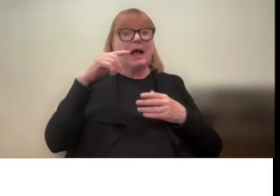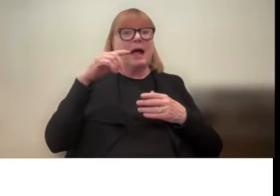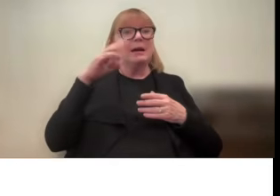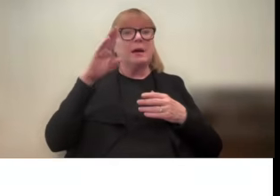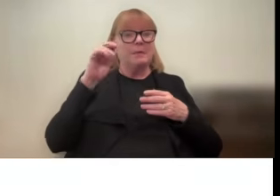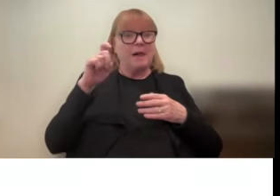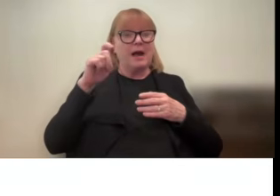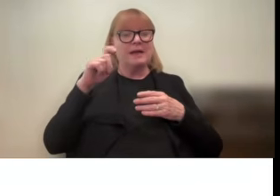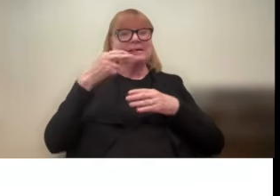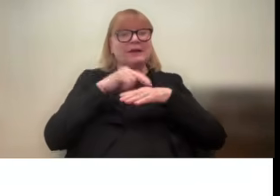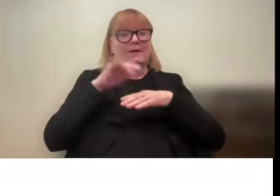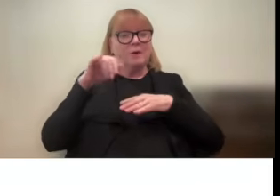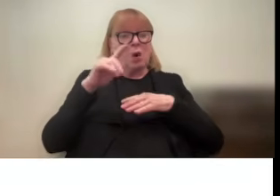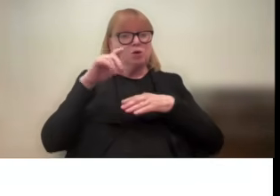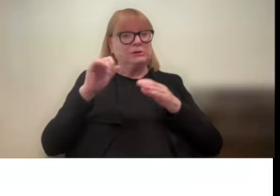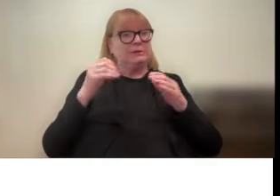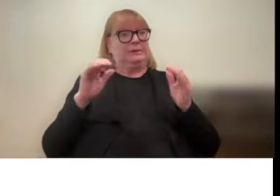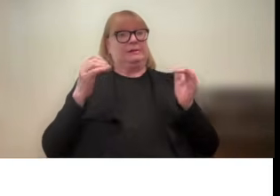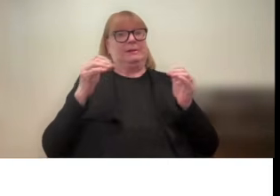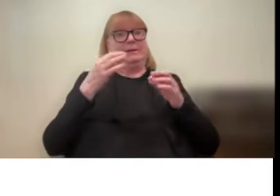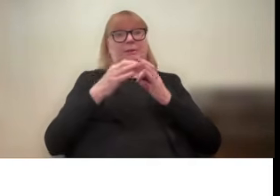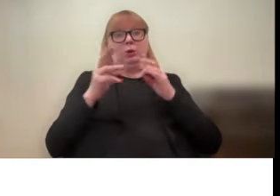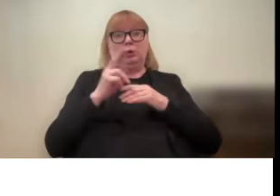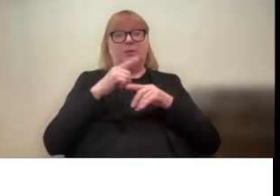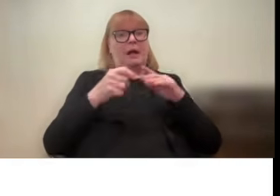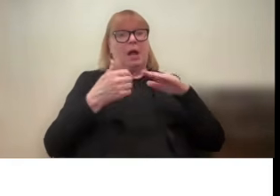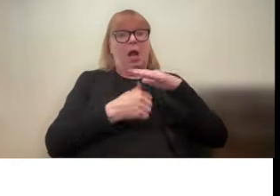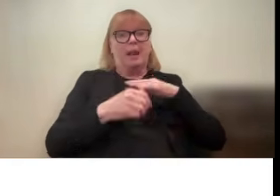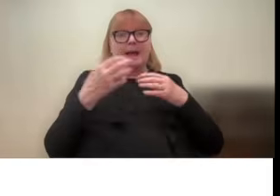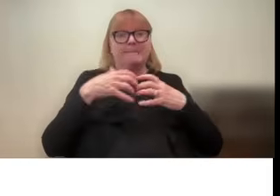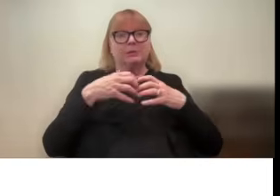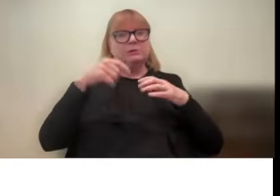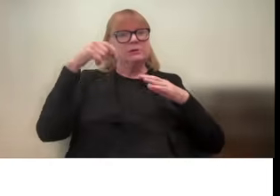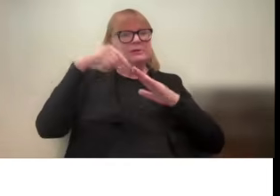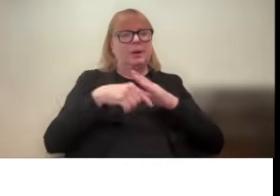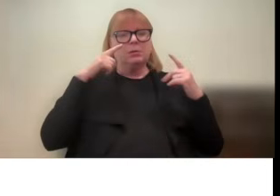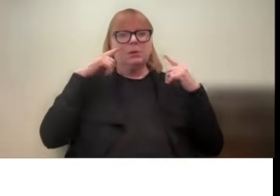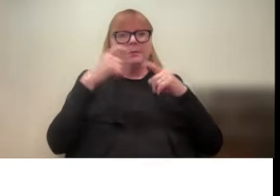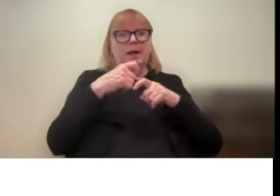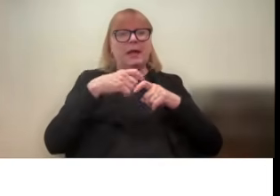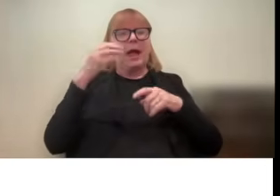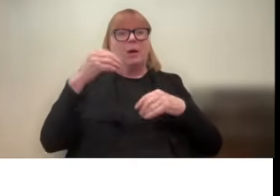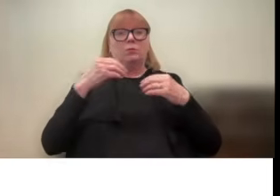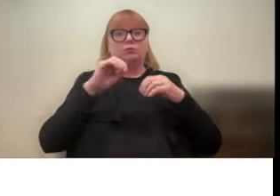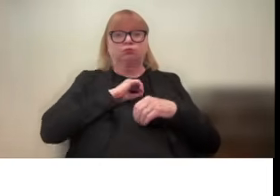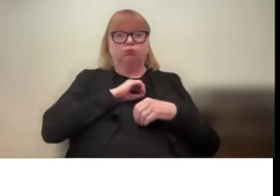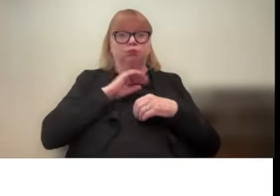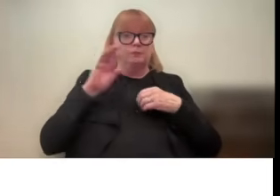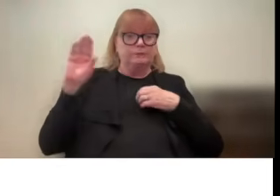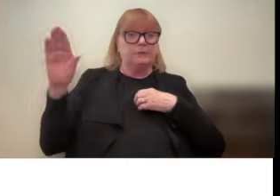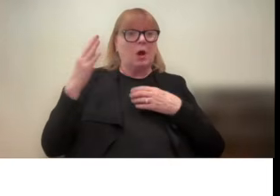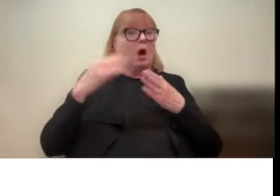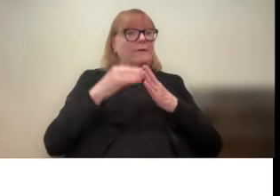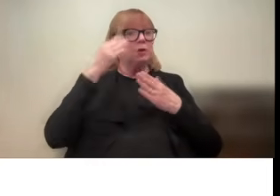tools. While they appear simple to use, their underlying mechanisms are deeply complex and proprietary. We often